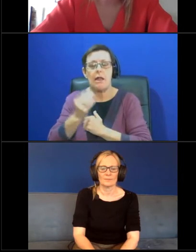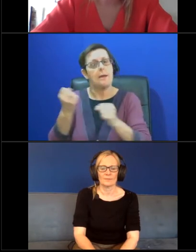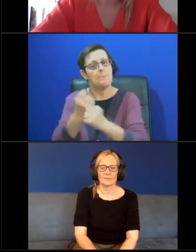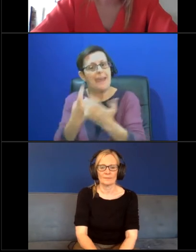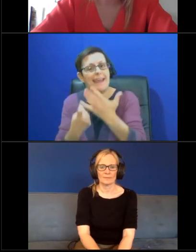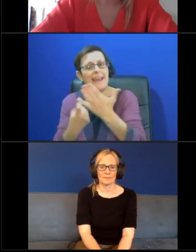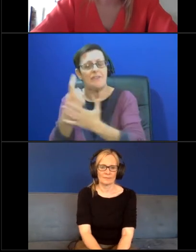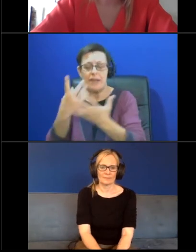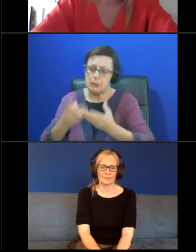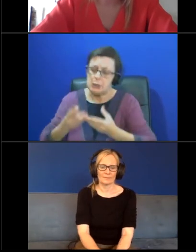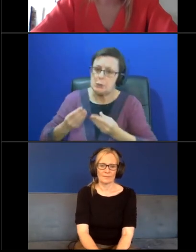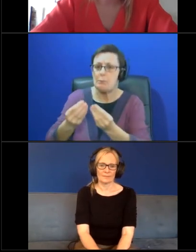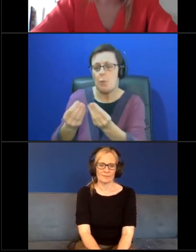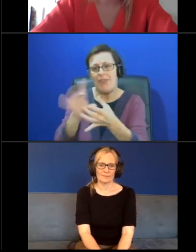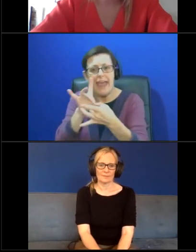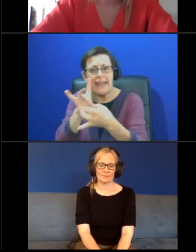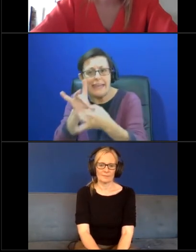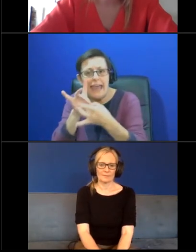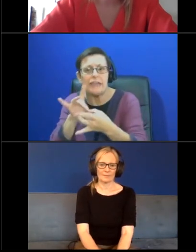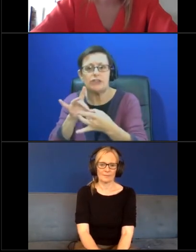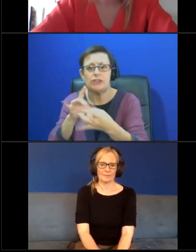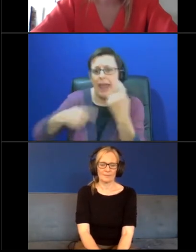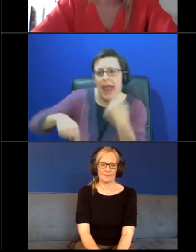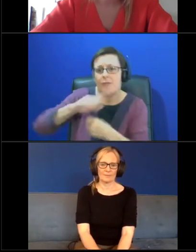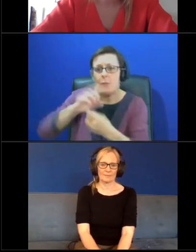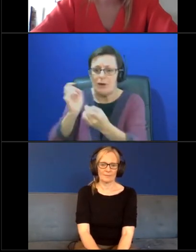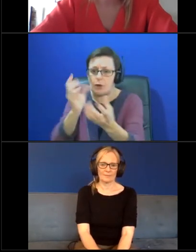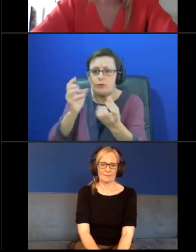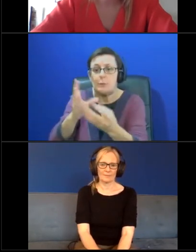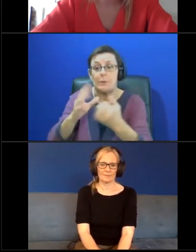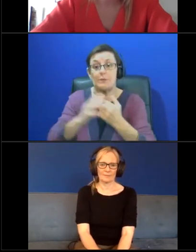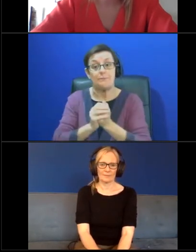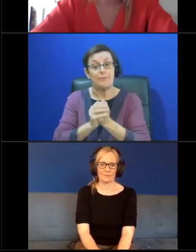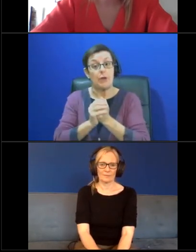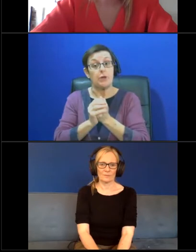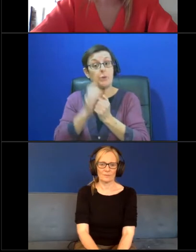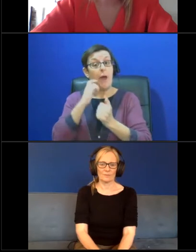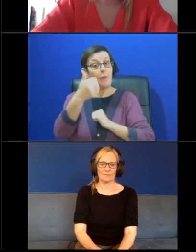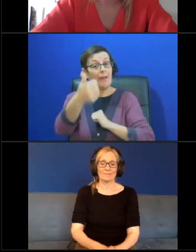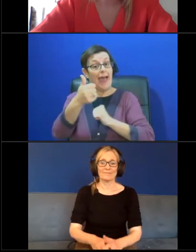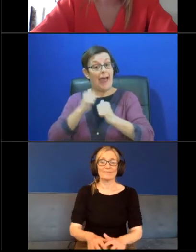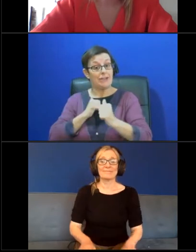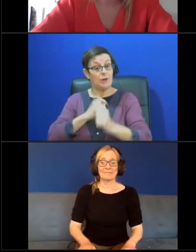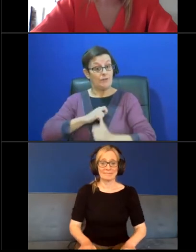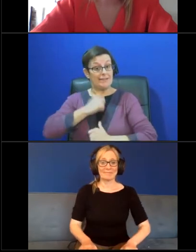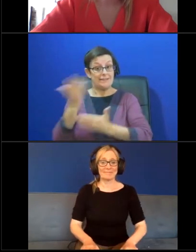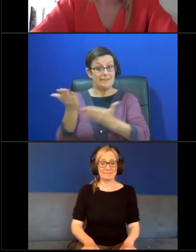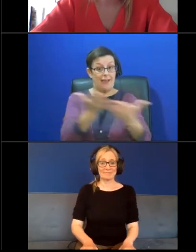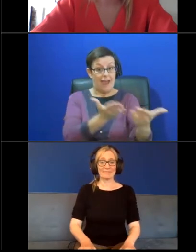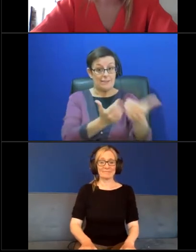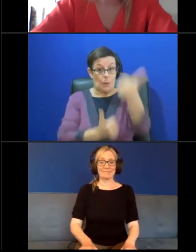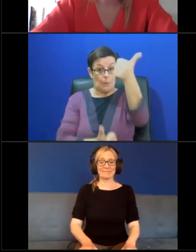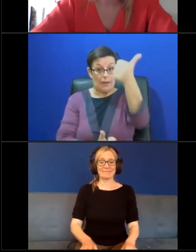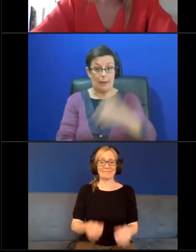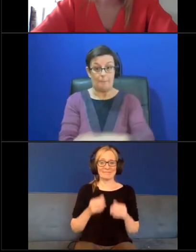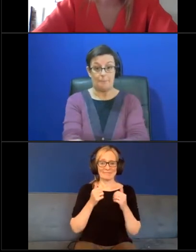much more engaging if everybody is contributing. So the first topic, I'm going to come to